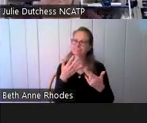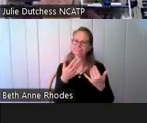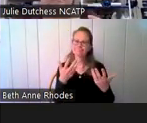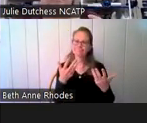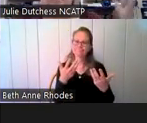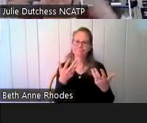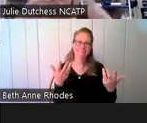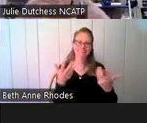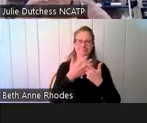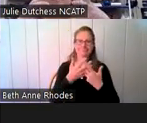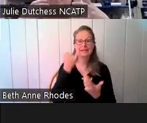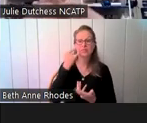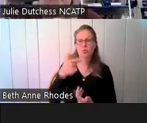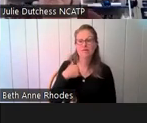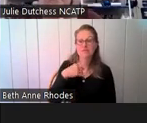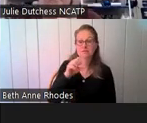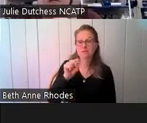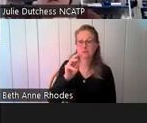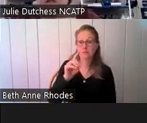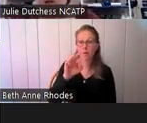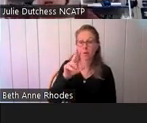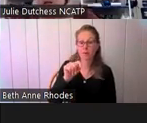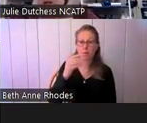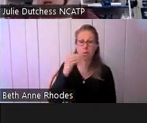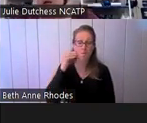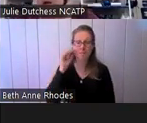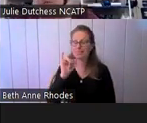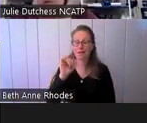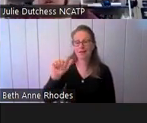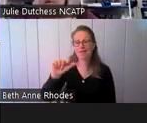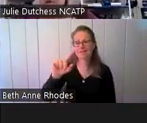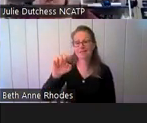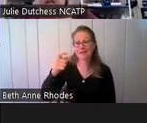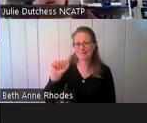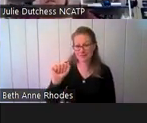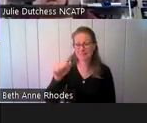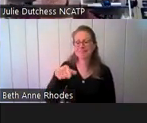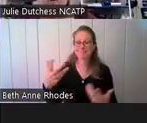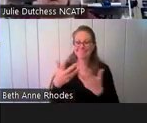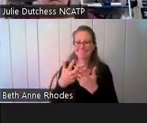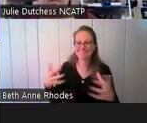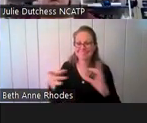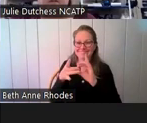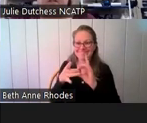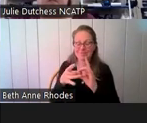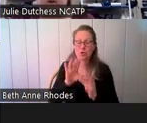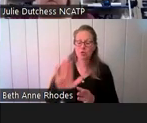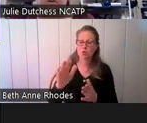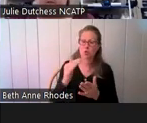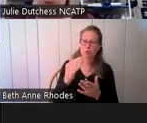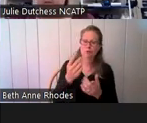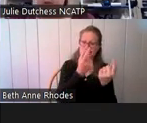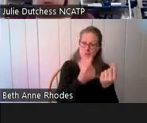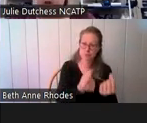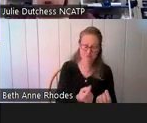home, it syncs really well with Alexa and things like that. You can have all your tasks, appointments, due dates right in